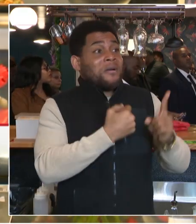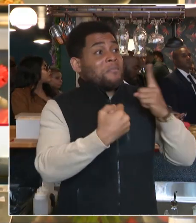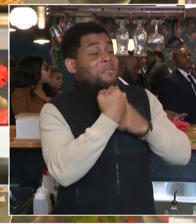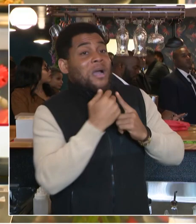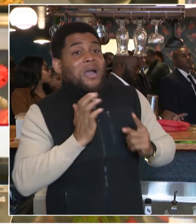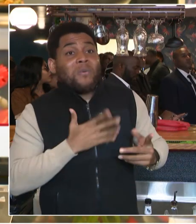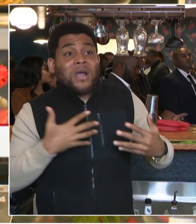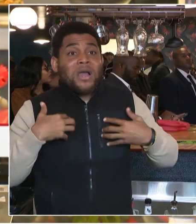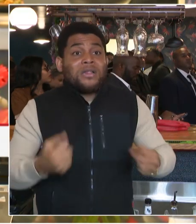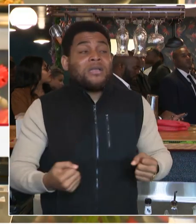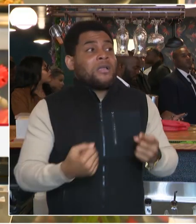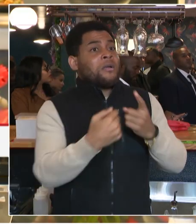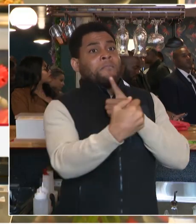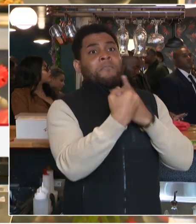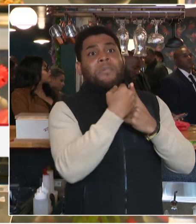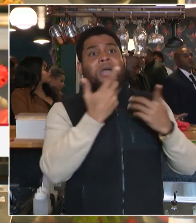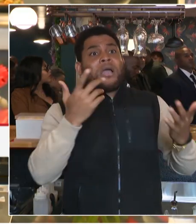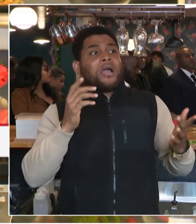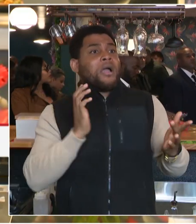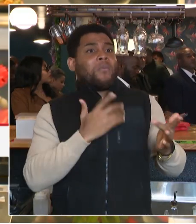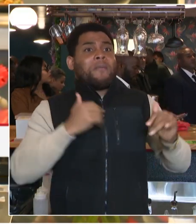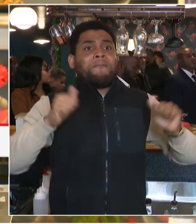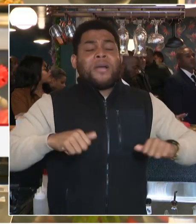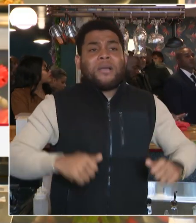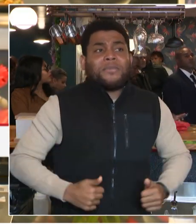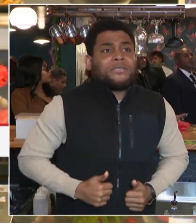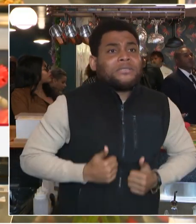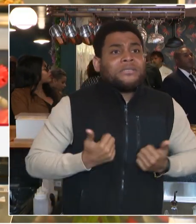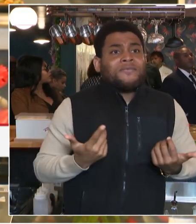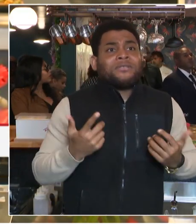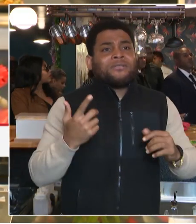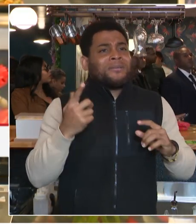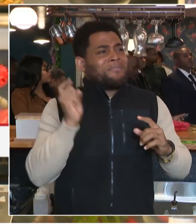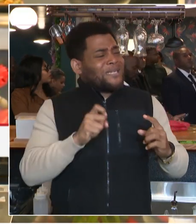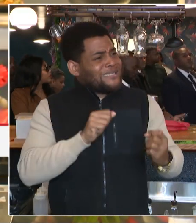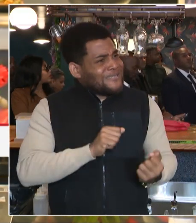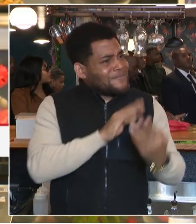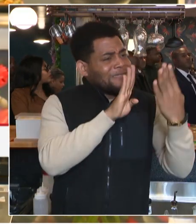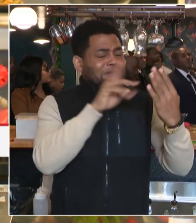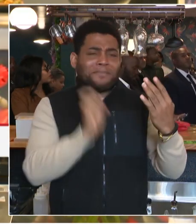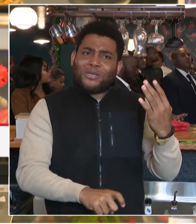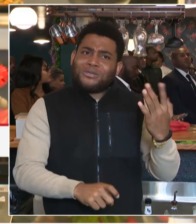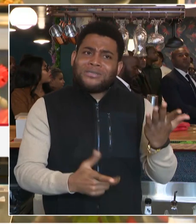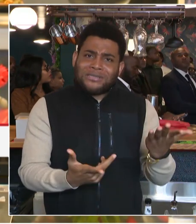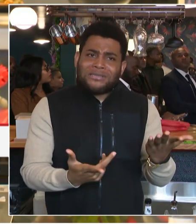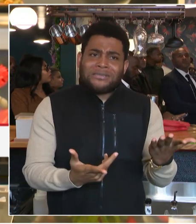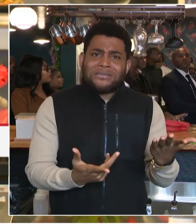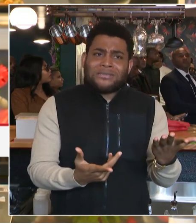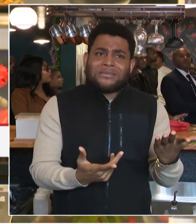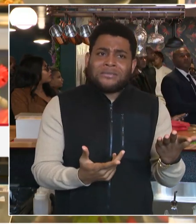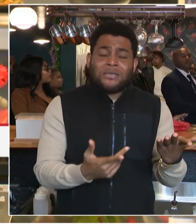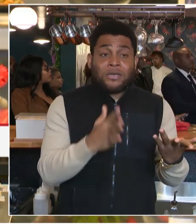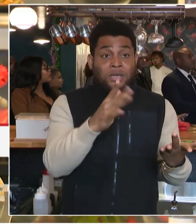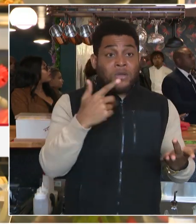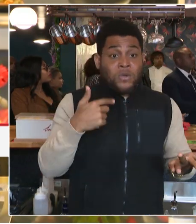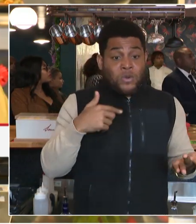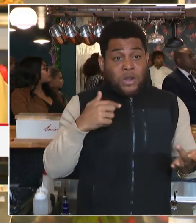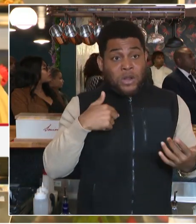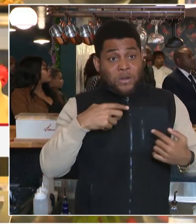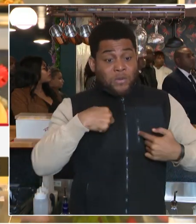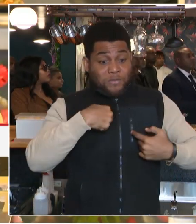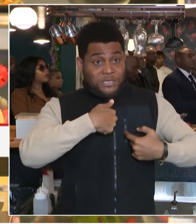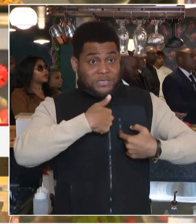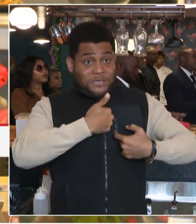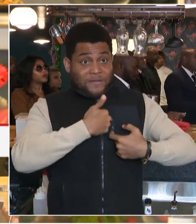ability to live on this planet for ourselves, but certainly for generations that follow.